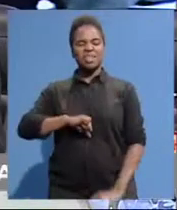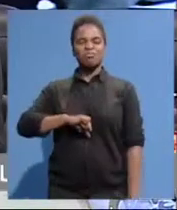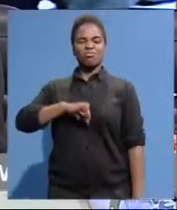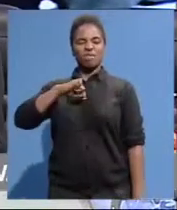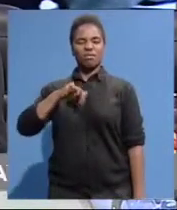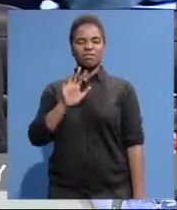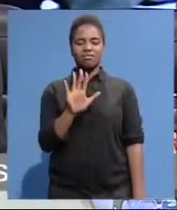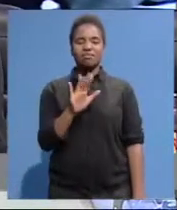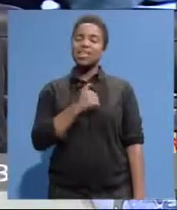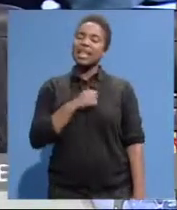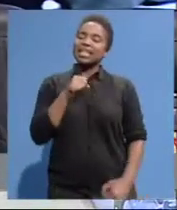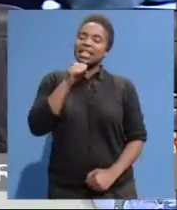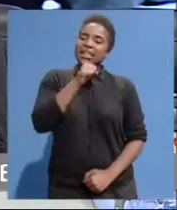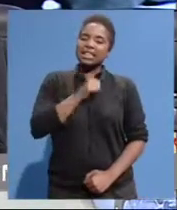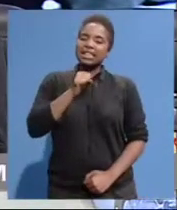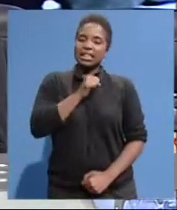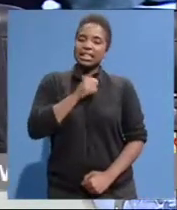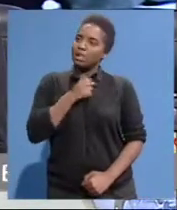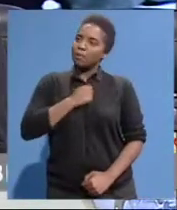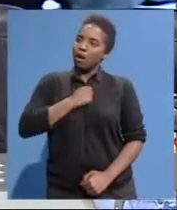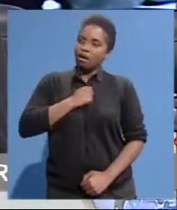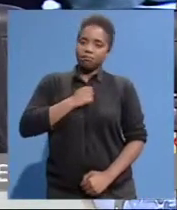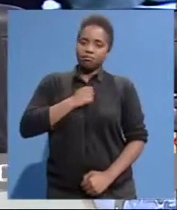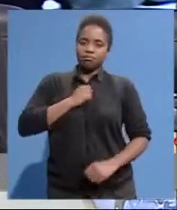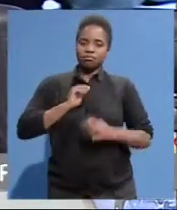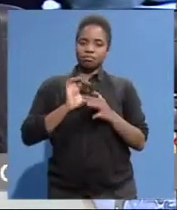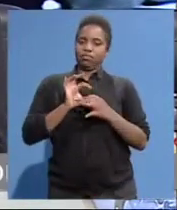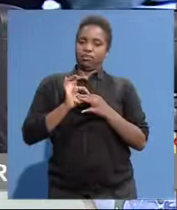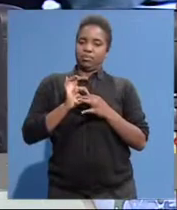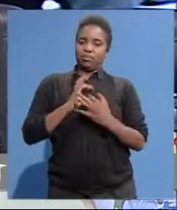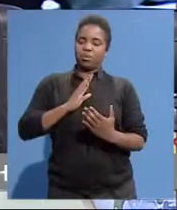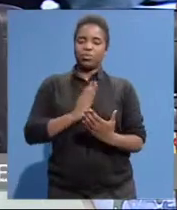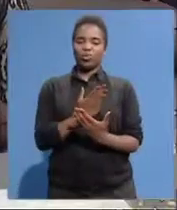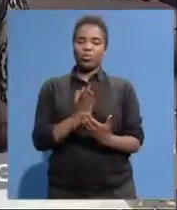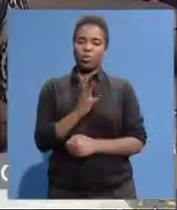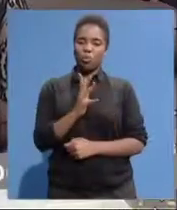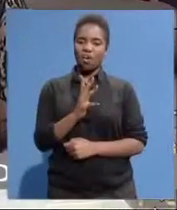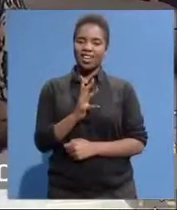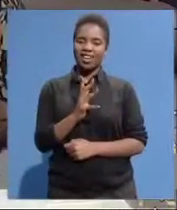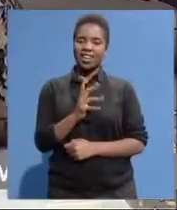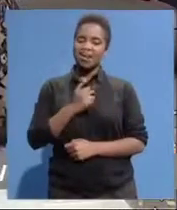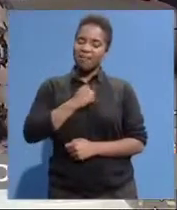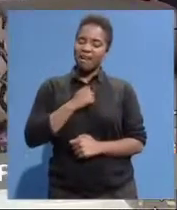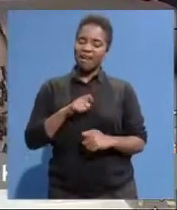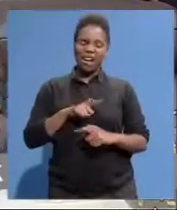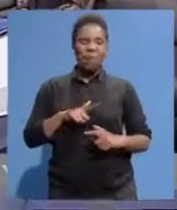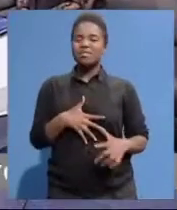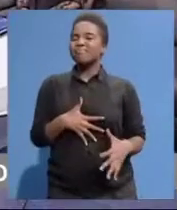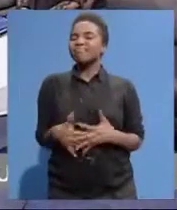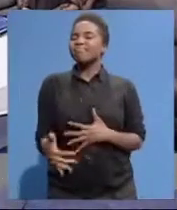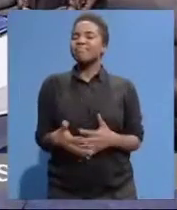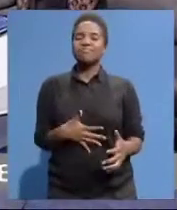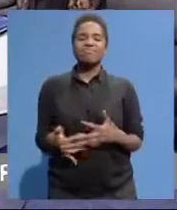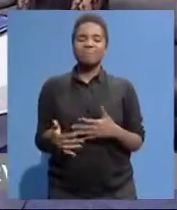know, and I'll sing music from home, you know, which is what runs in my veins. And I'll communicate. And I'll communicate. Yeah, as I teach yes, through